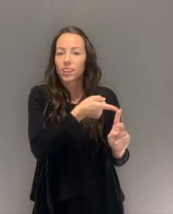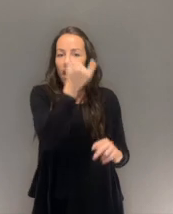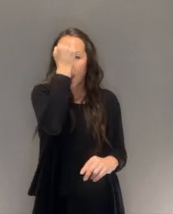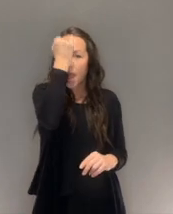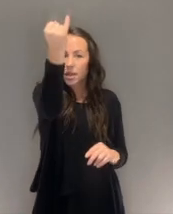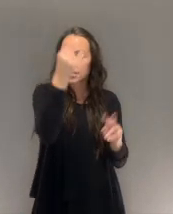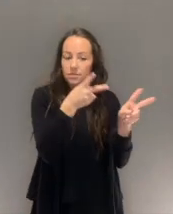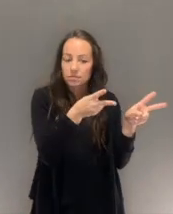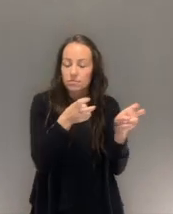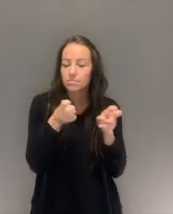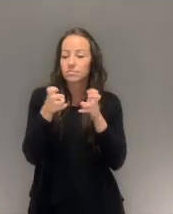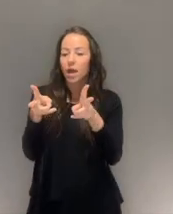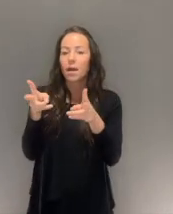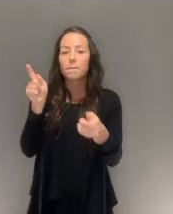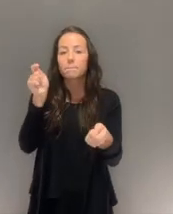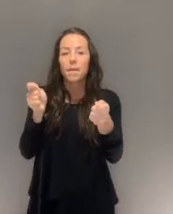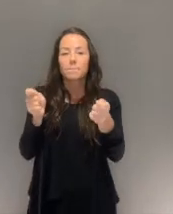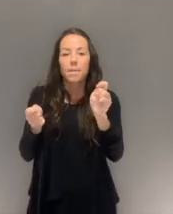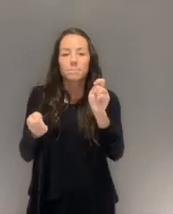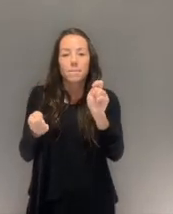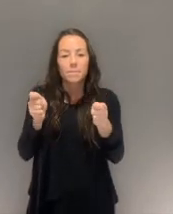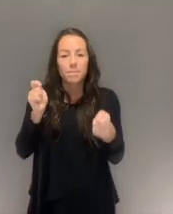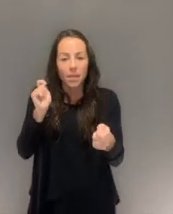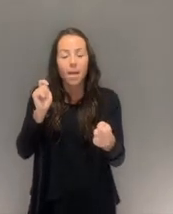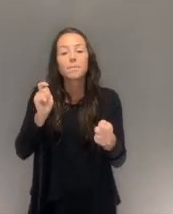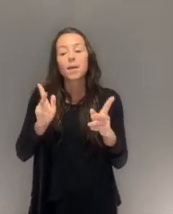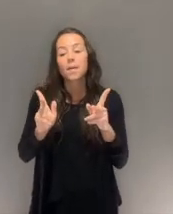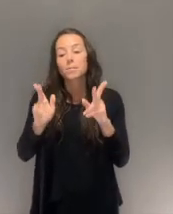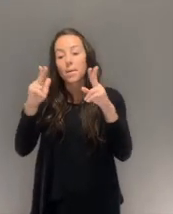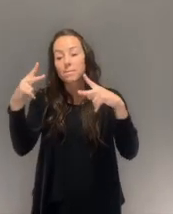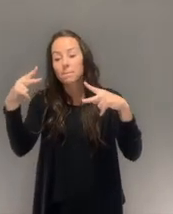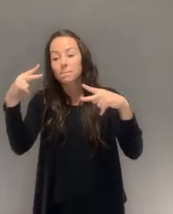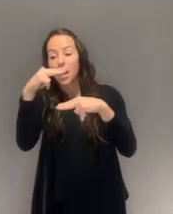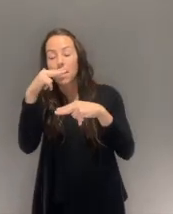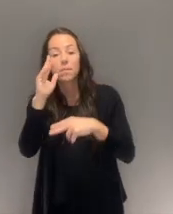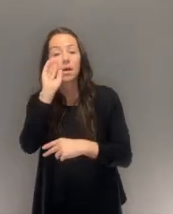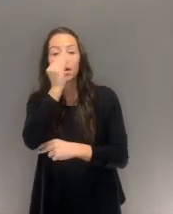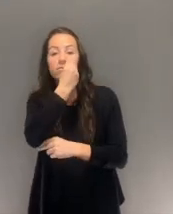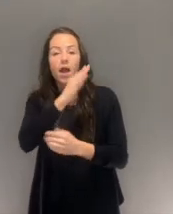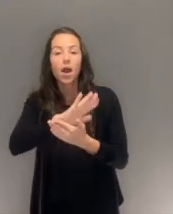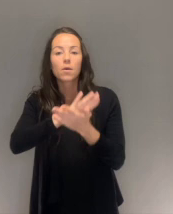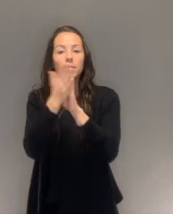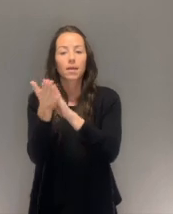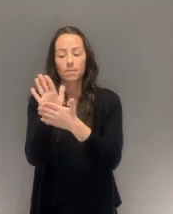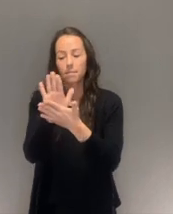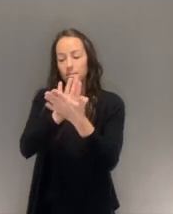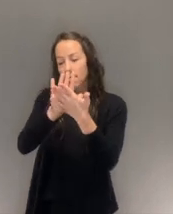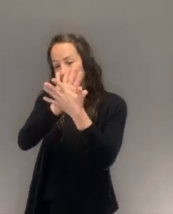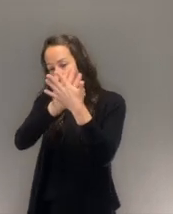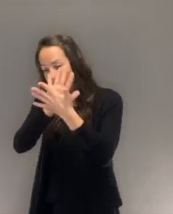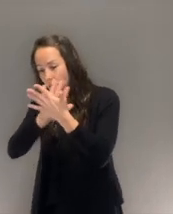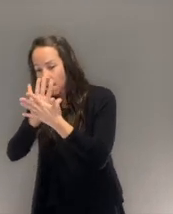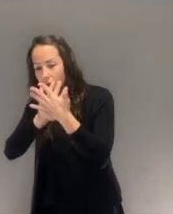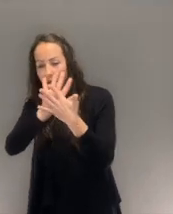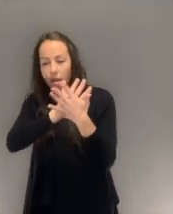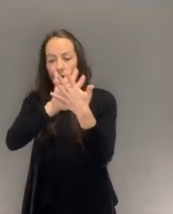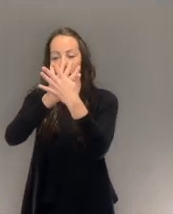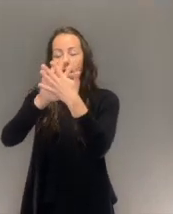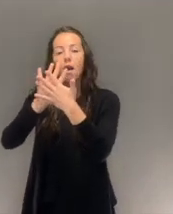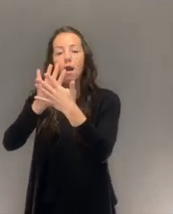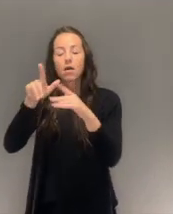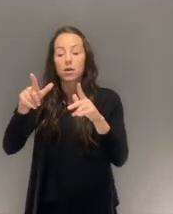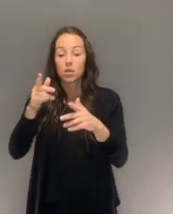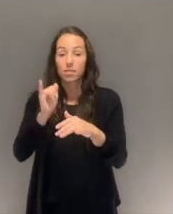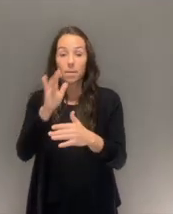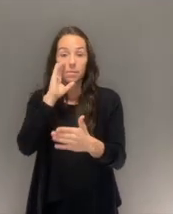it, cropped the image, made the flowers non-distinct so you can't tell what type of flowers these actually are, and really kind of zoomed in